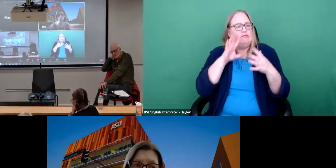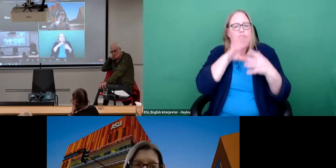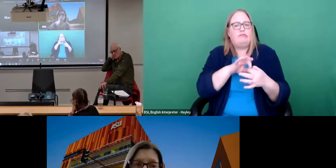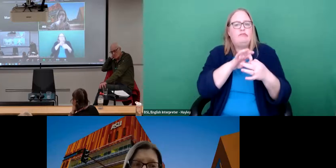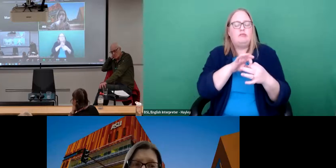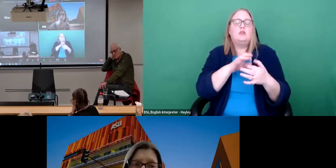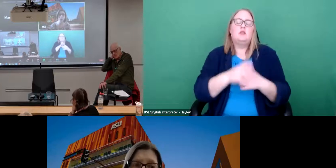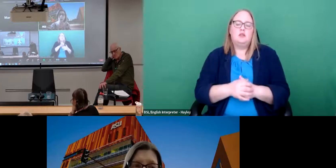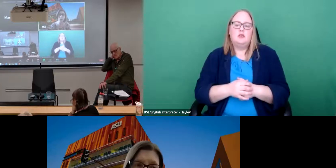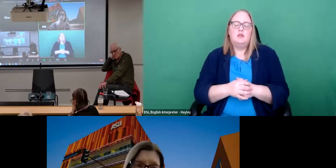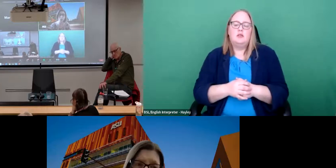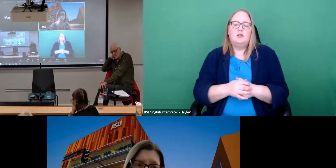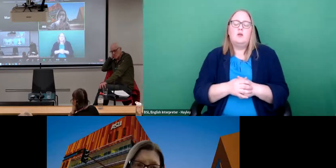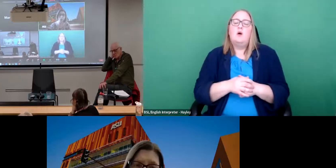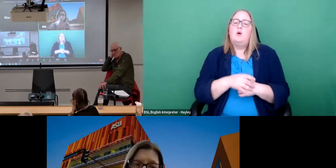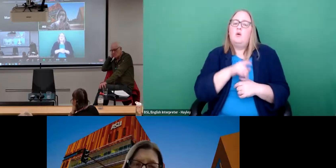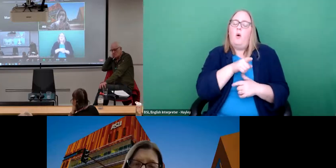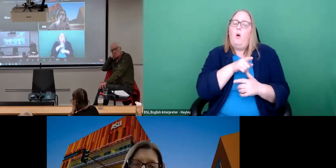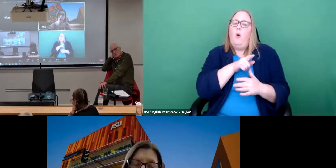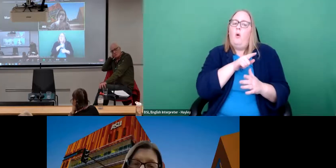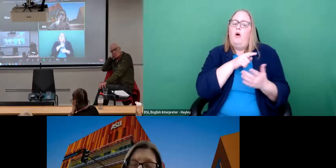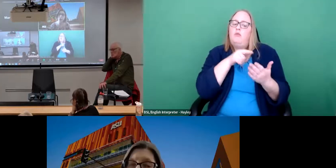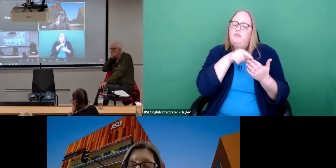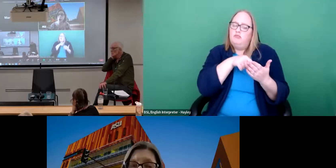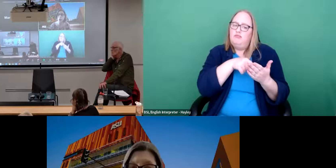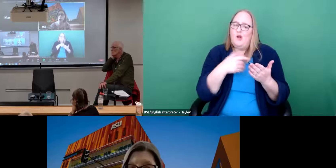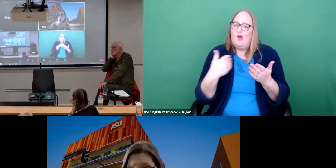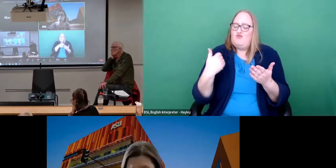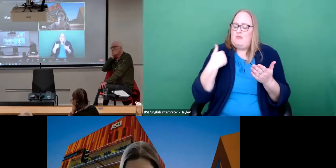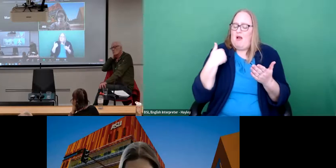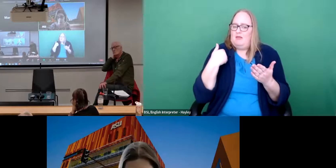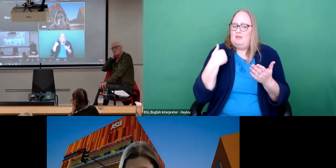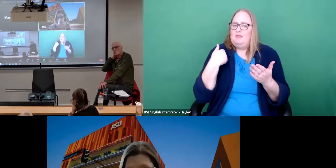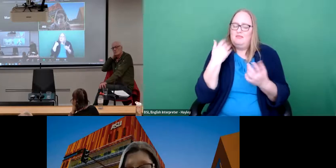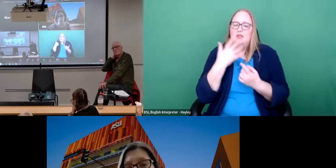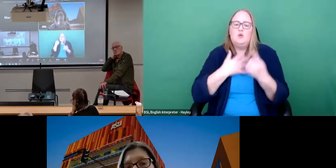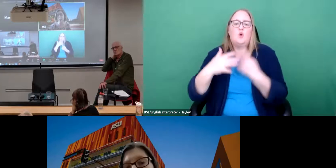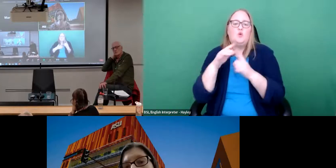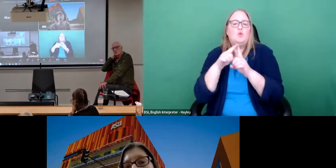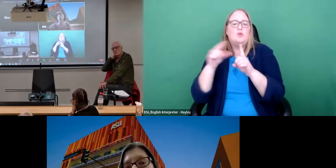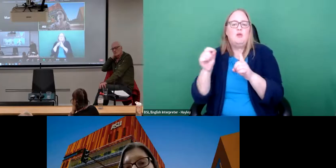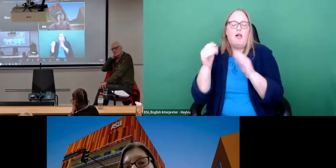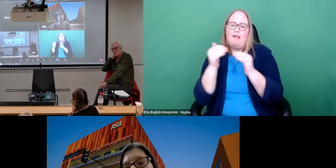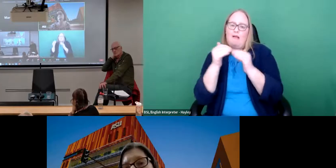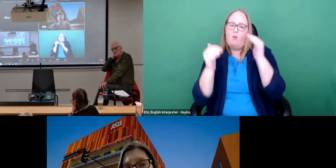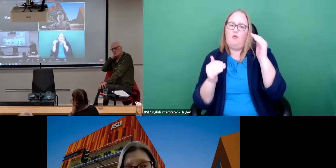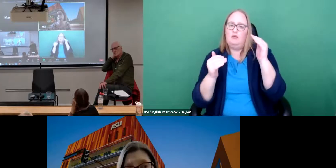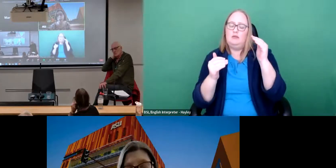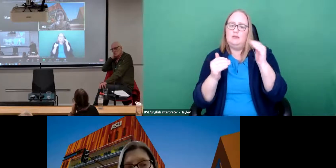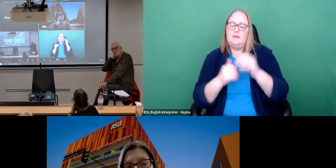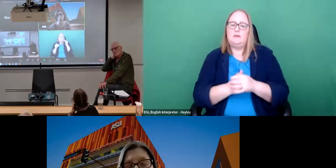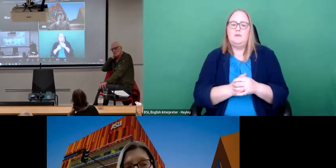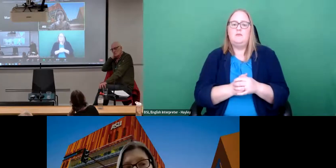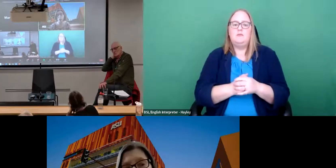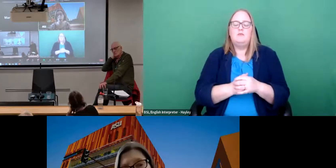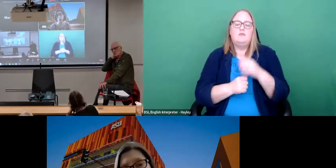Ellen reminds us, importantly, that these are socio-digital inequalities inherently linked to